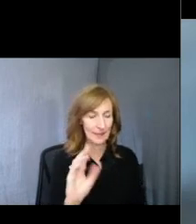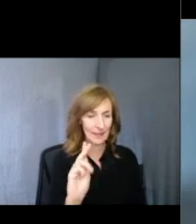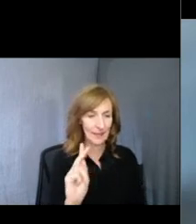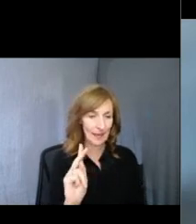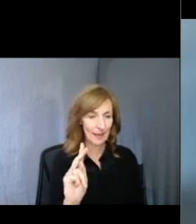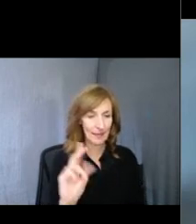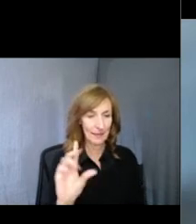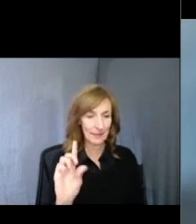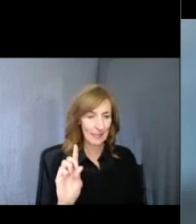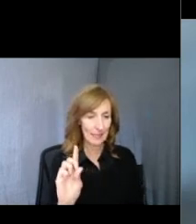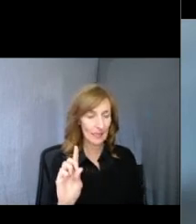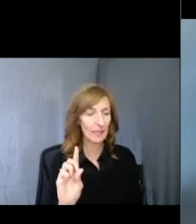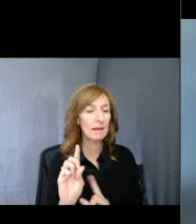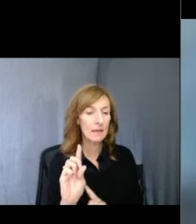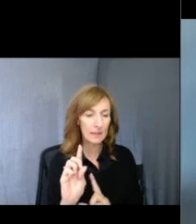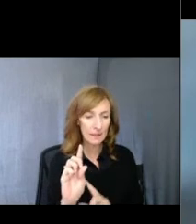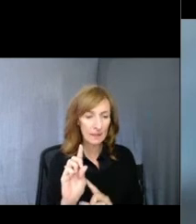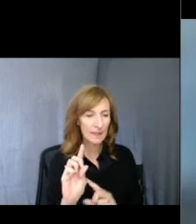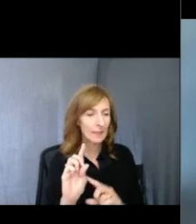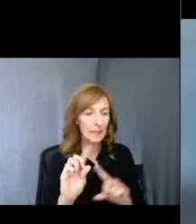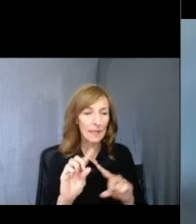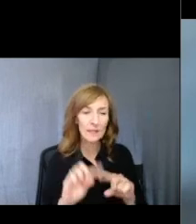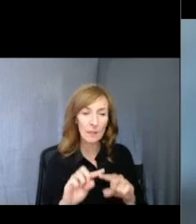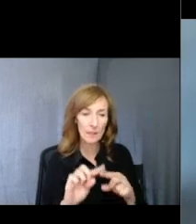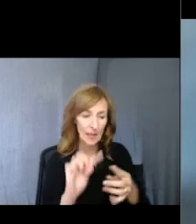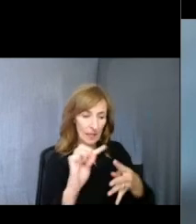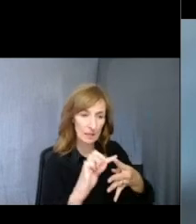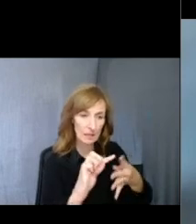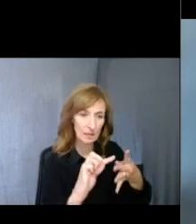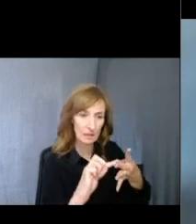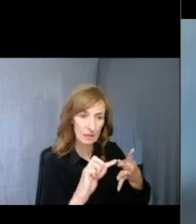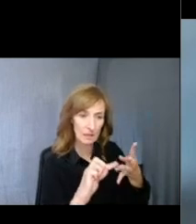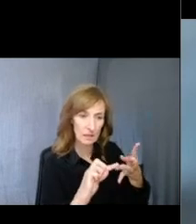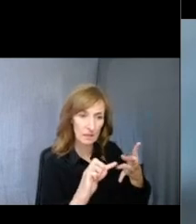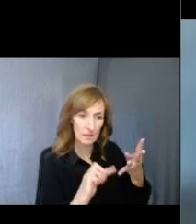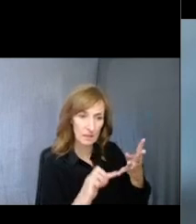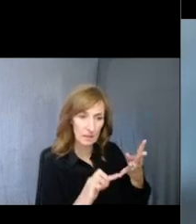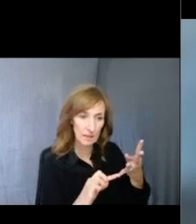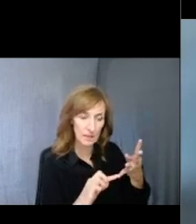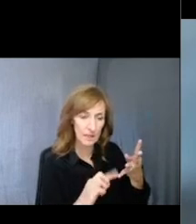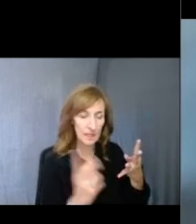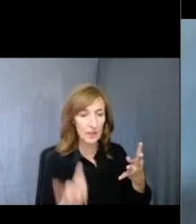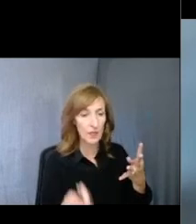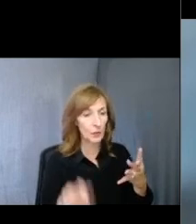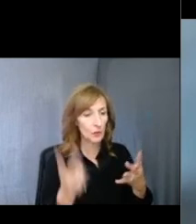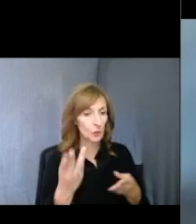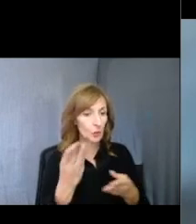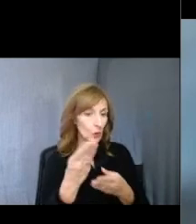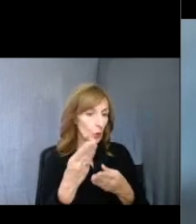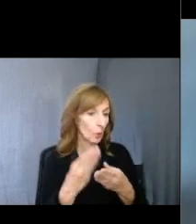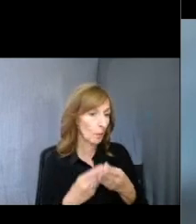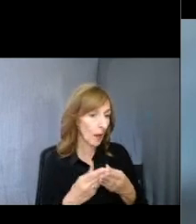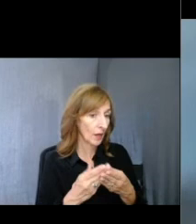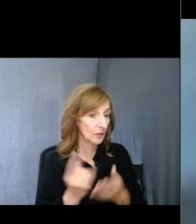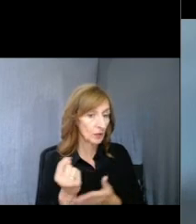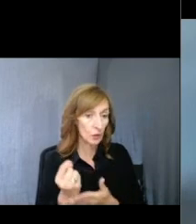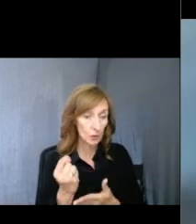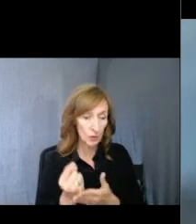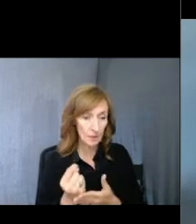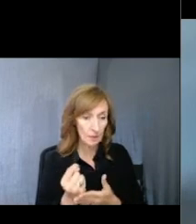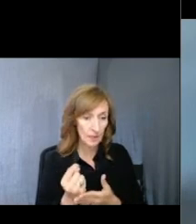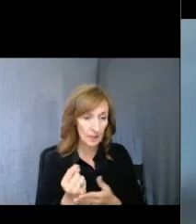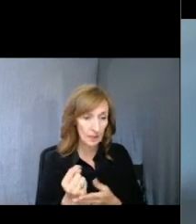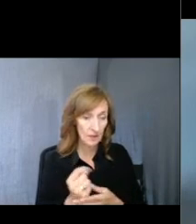IRIS stage your cat is in. There are two arms to treatment. One is treatment aimed at